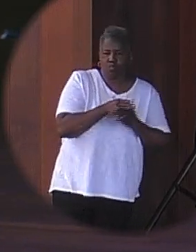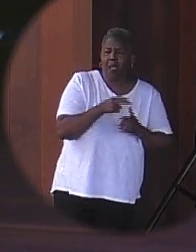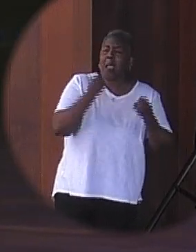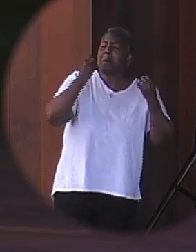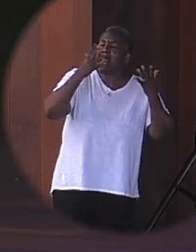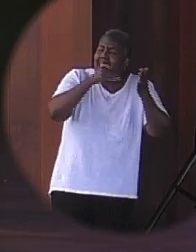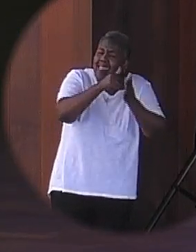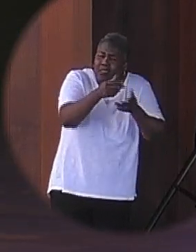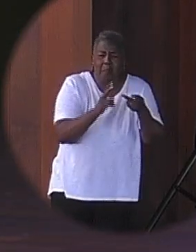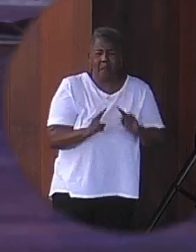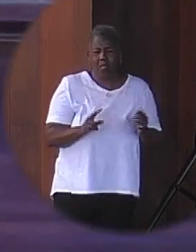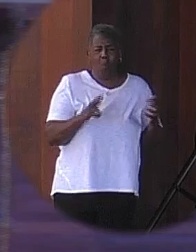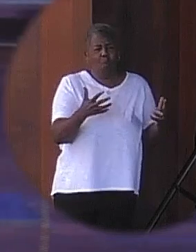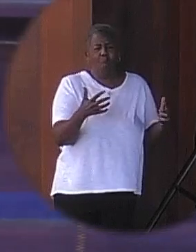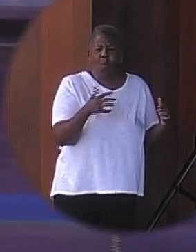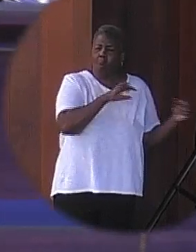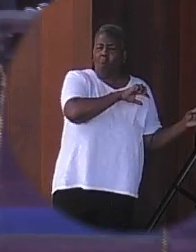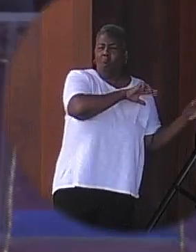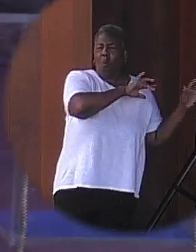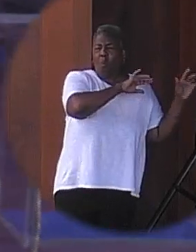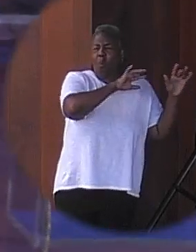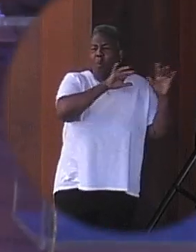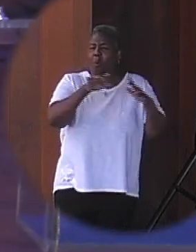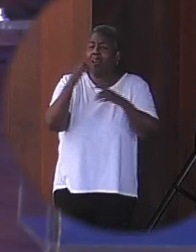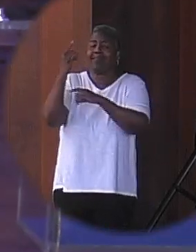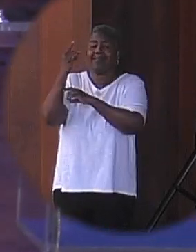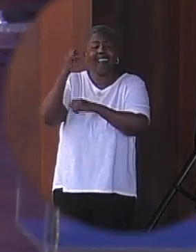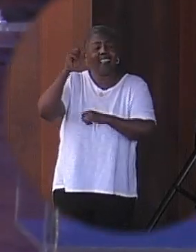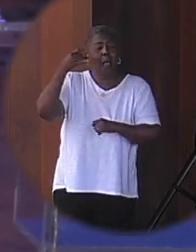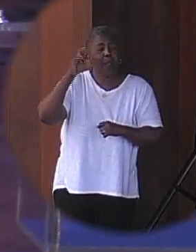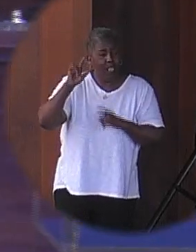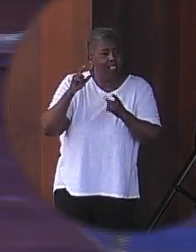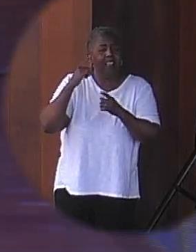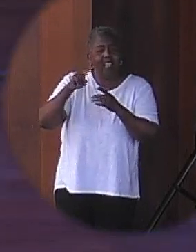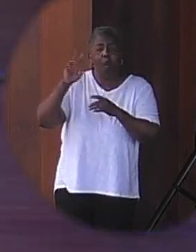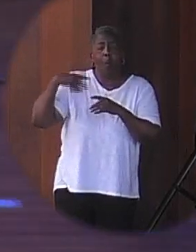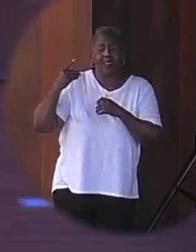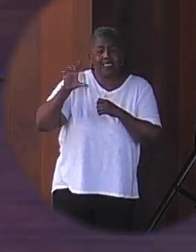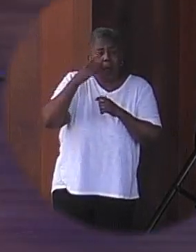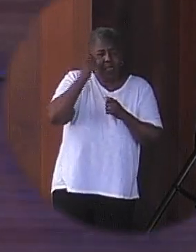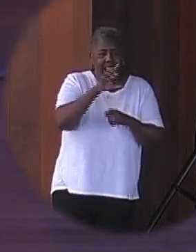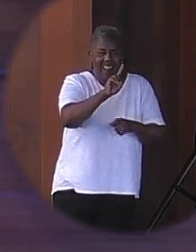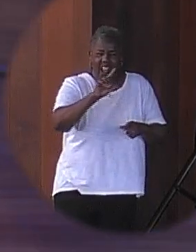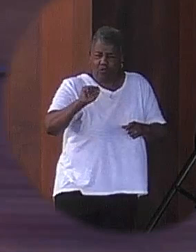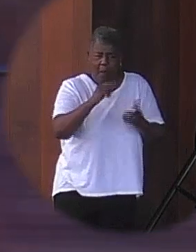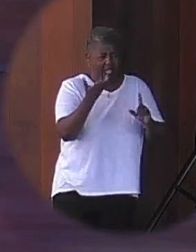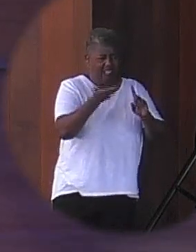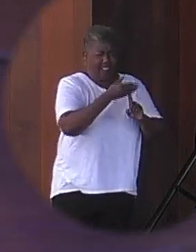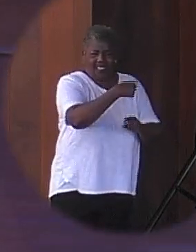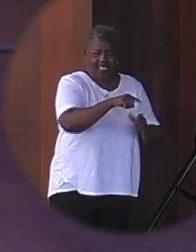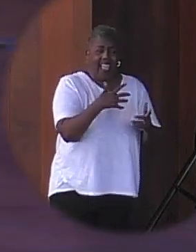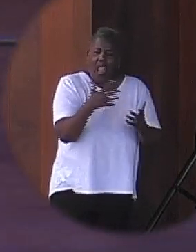Thousands of folk stormed the U.S. Capitol because Donald Trump convinced them